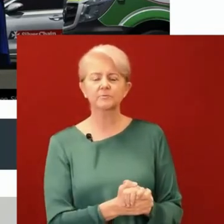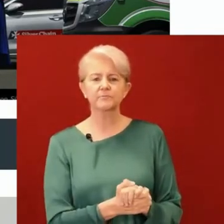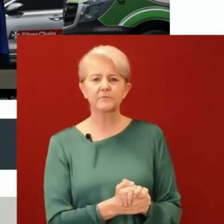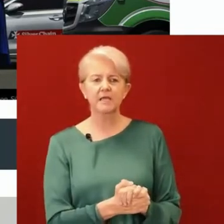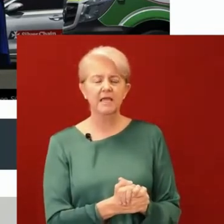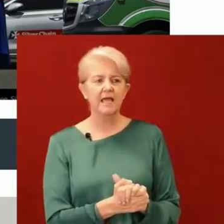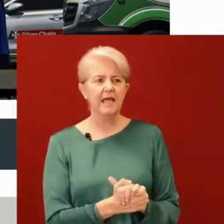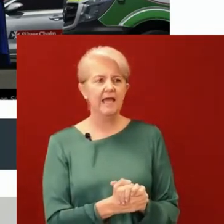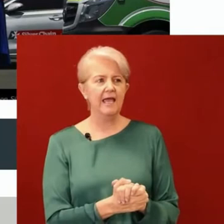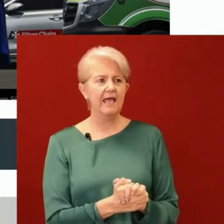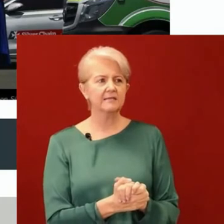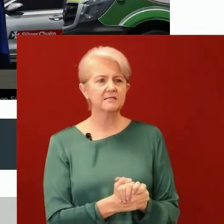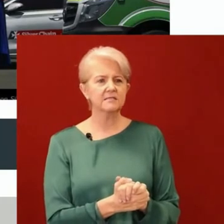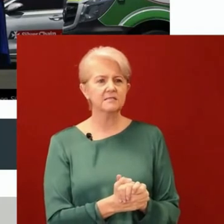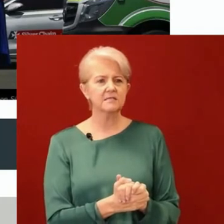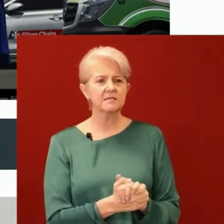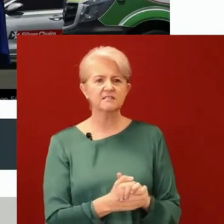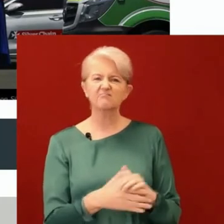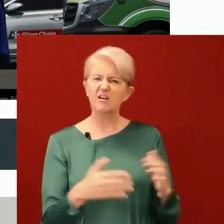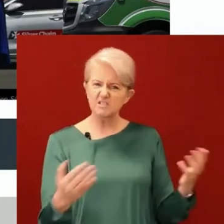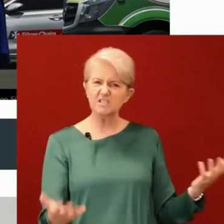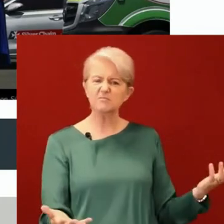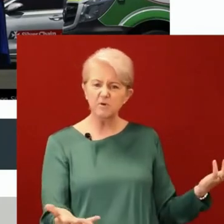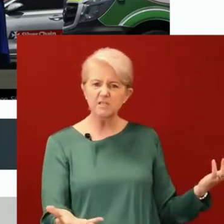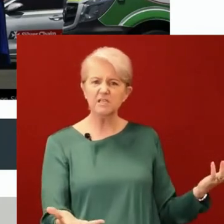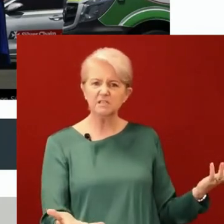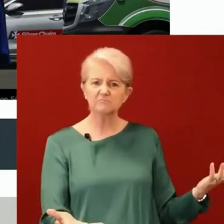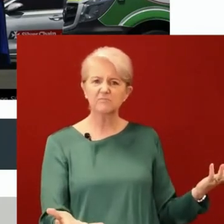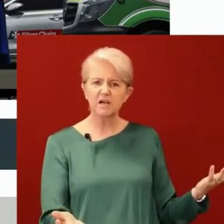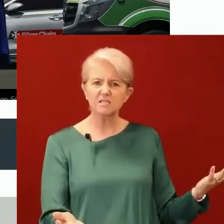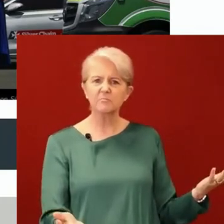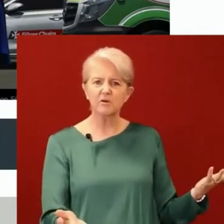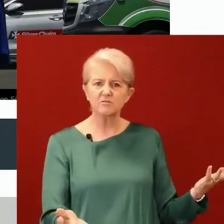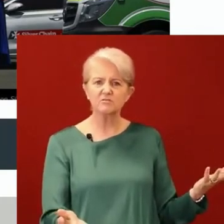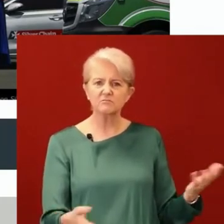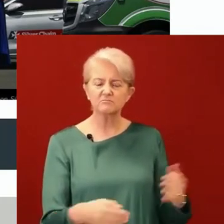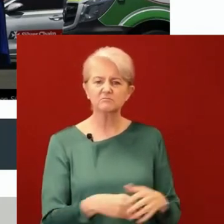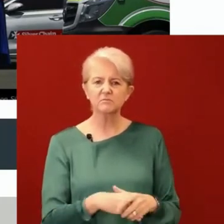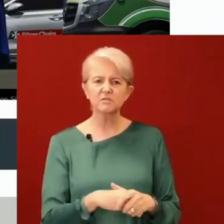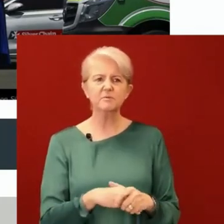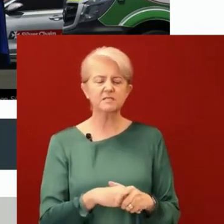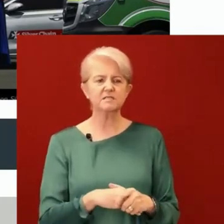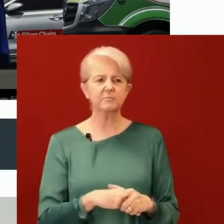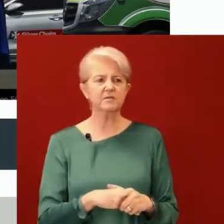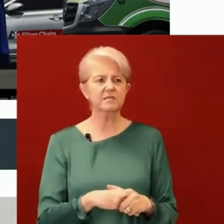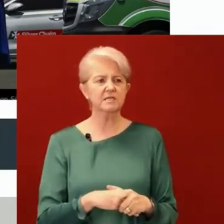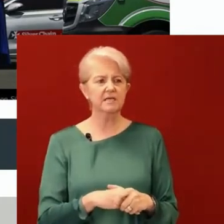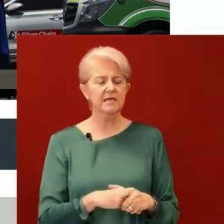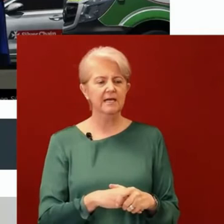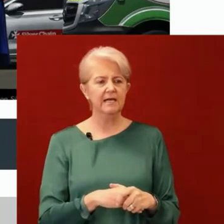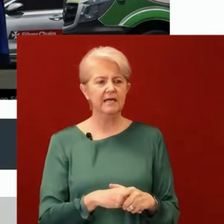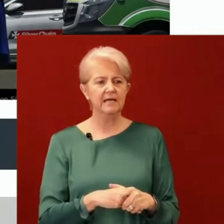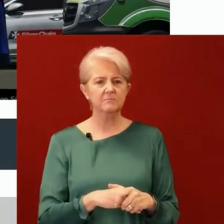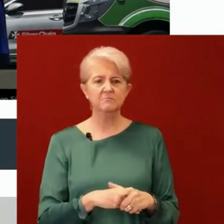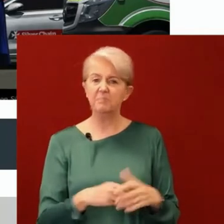job. And that was disappointing, I suppose. It was a bit disappointing,